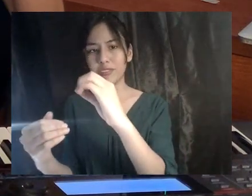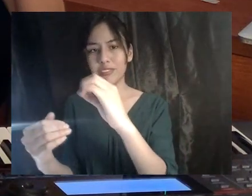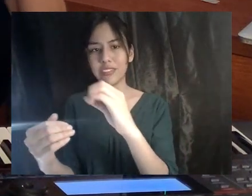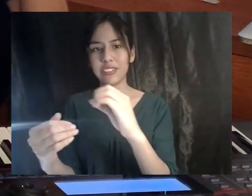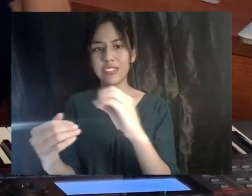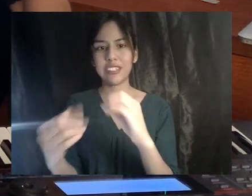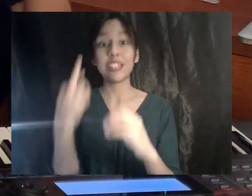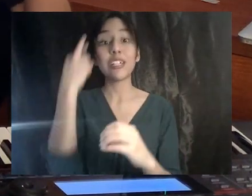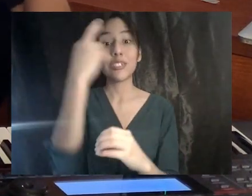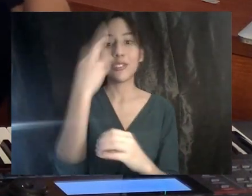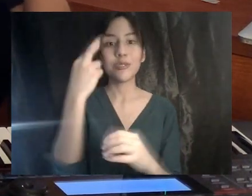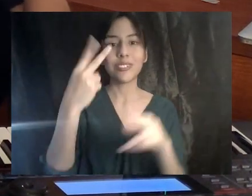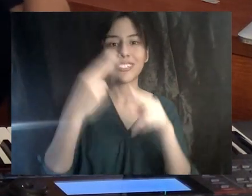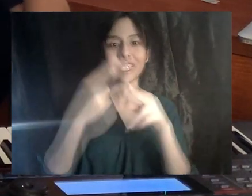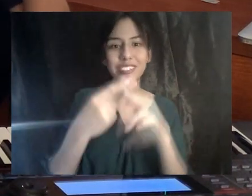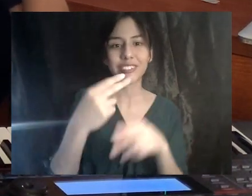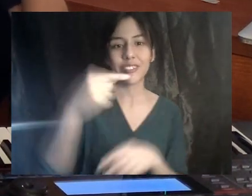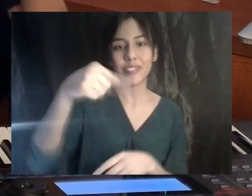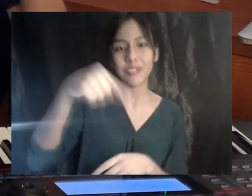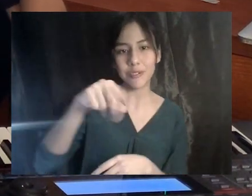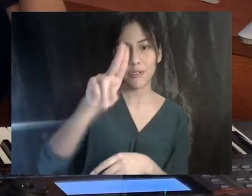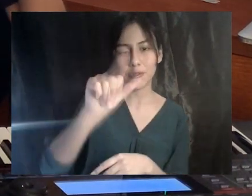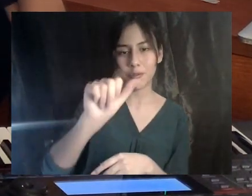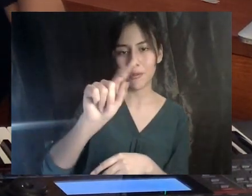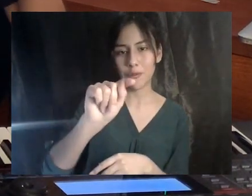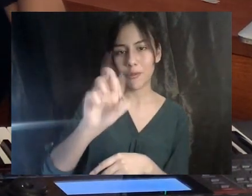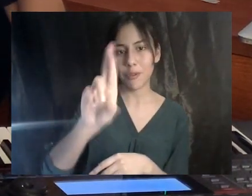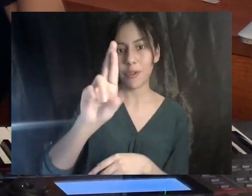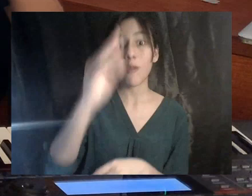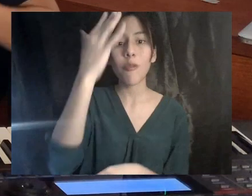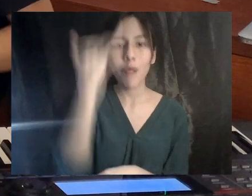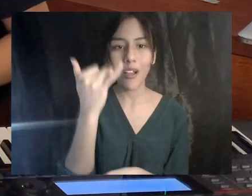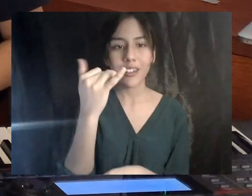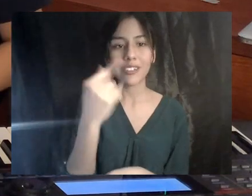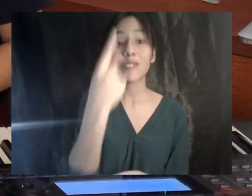a fourth of our whole note.